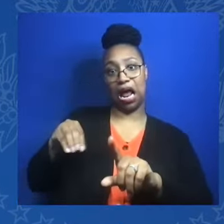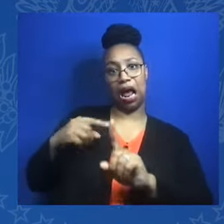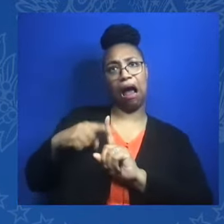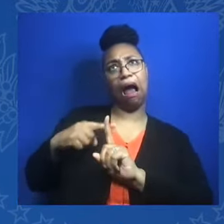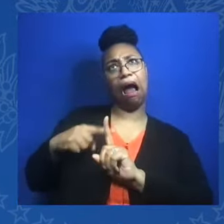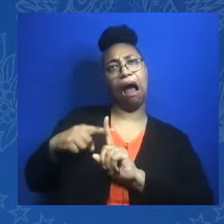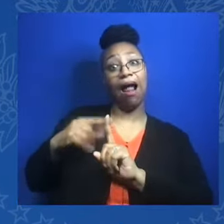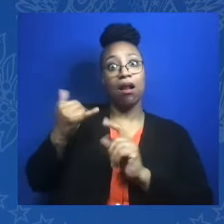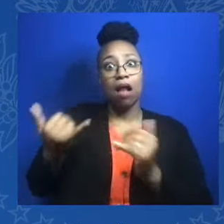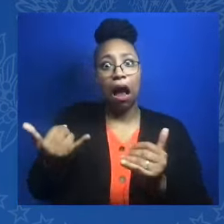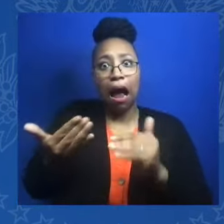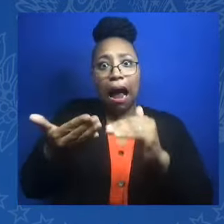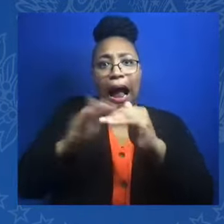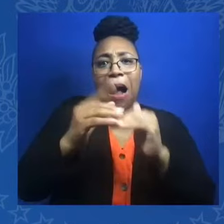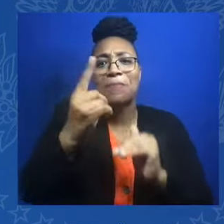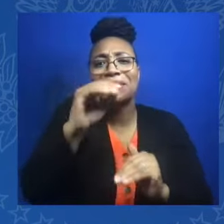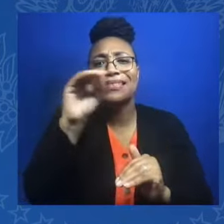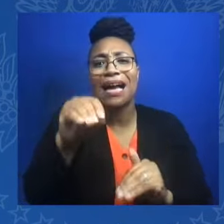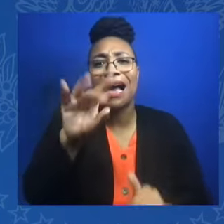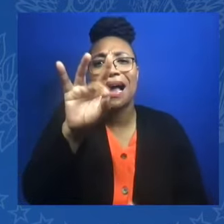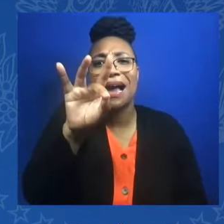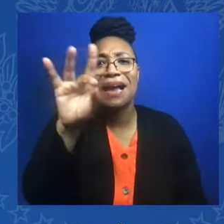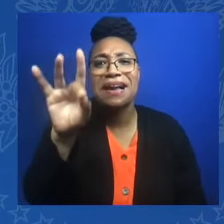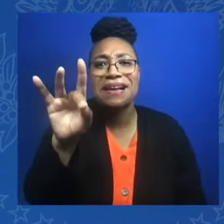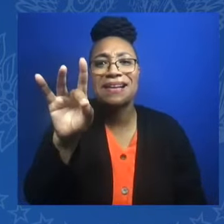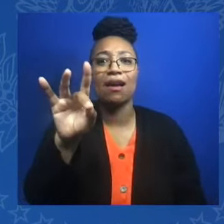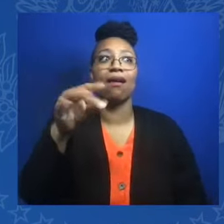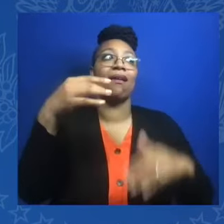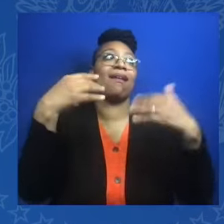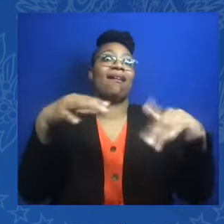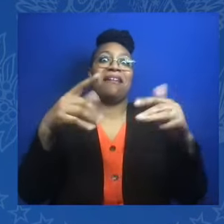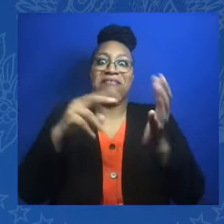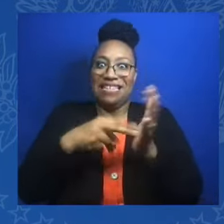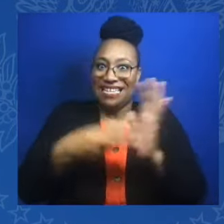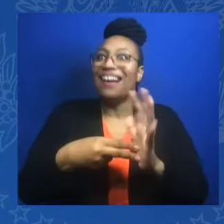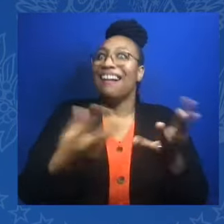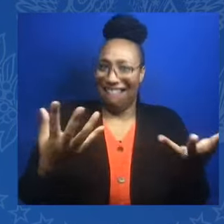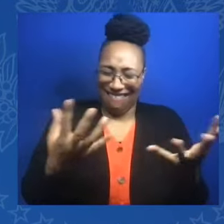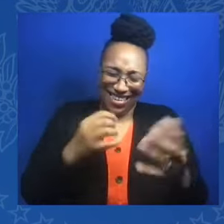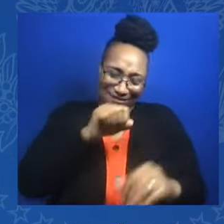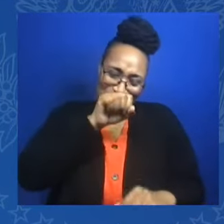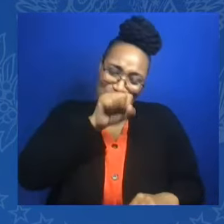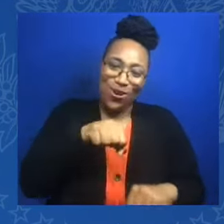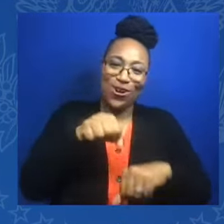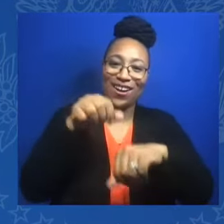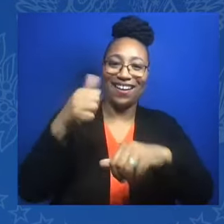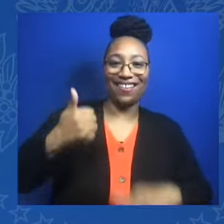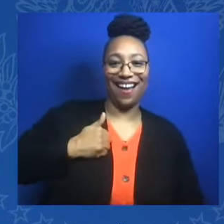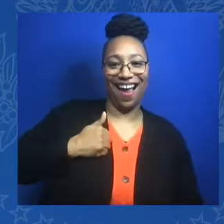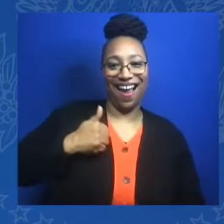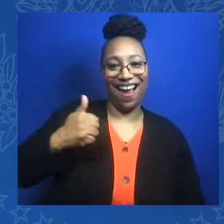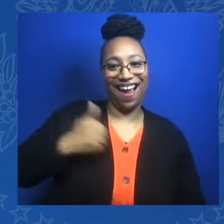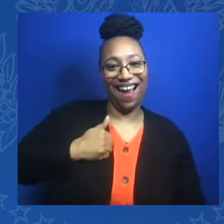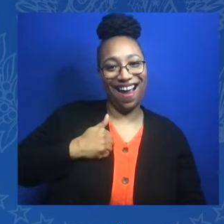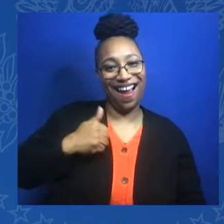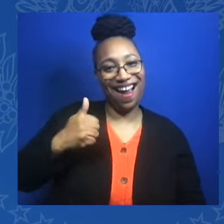Up from 87 the year before. I take credit for that one point.